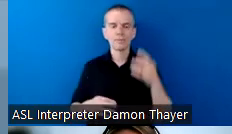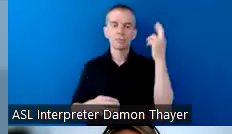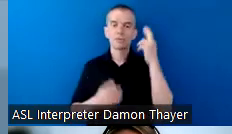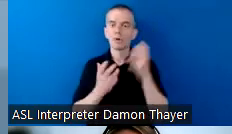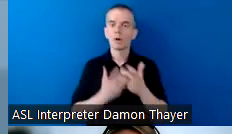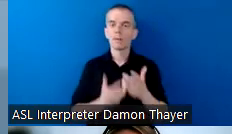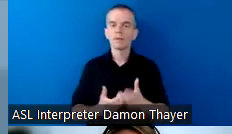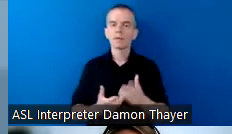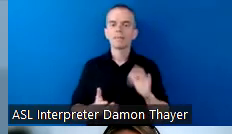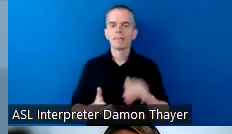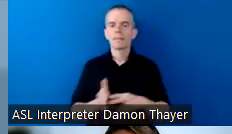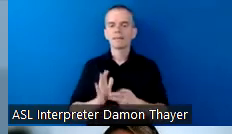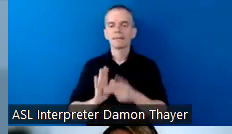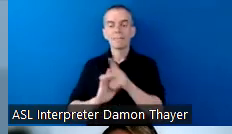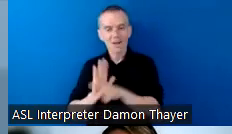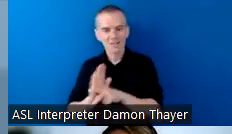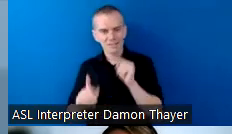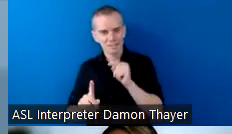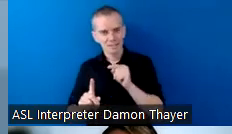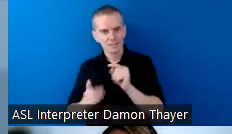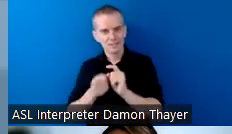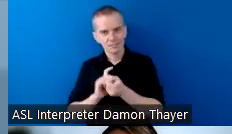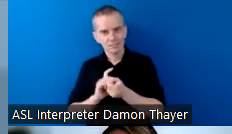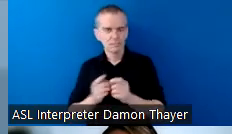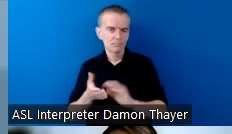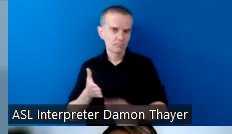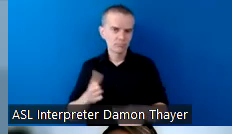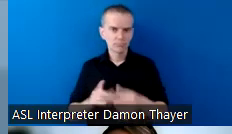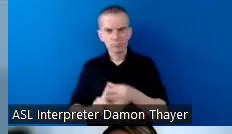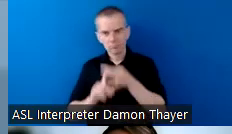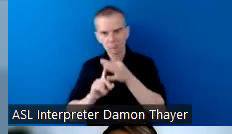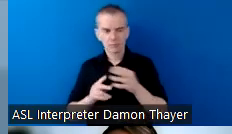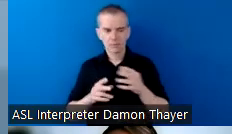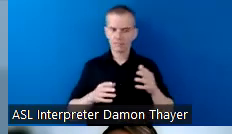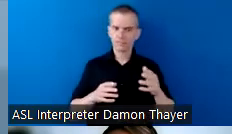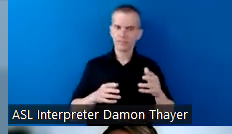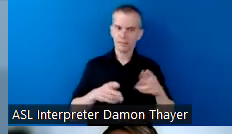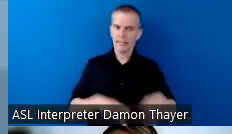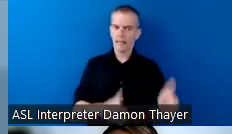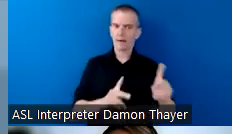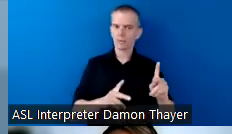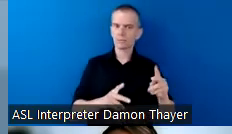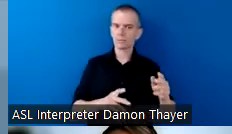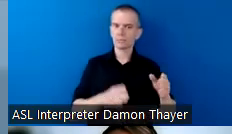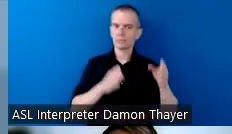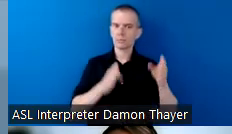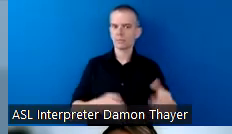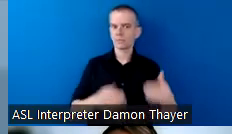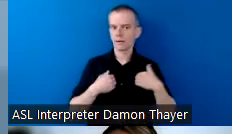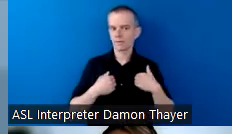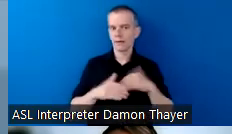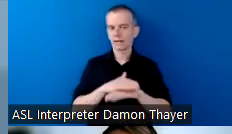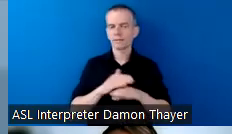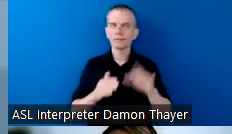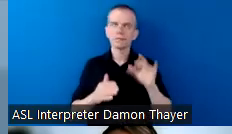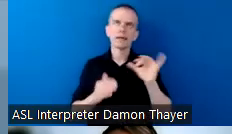are changes in policy or adaptations to allow a person to have an emotional support animal, for example,